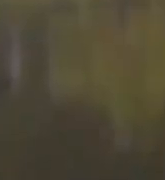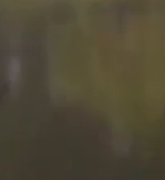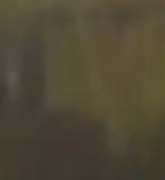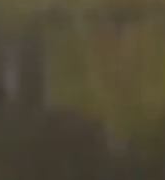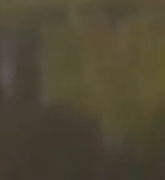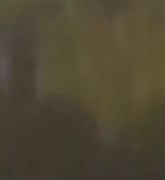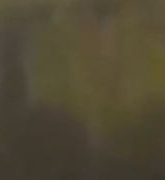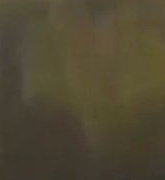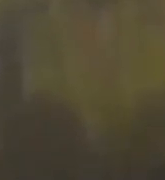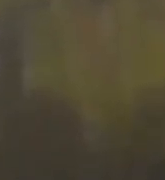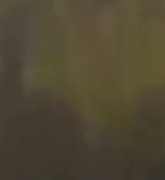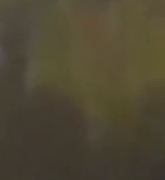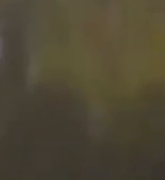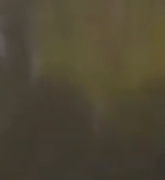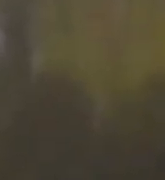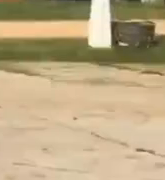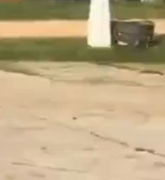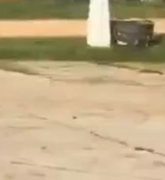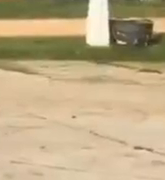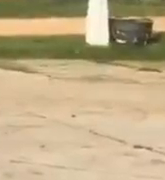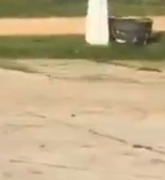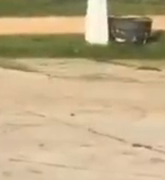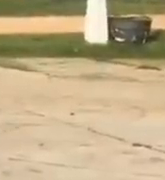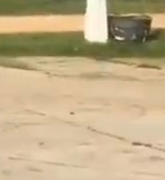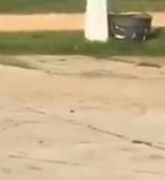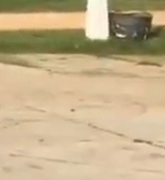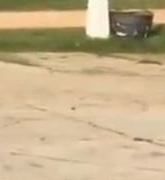and she's a soloist violinist.